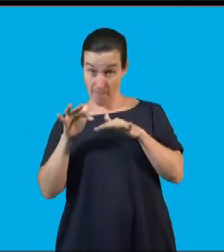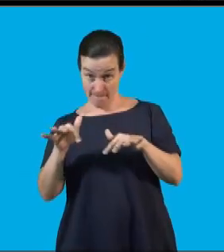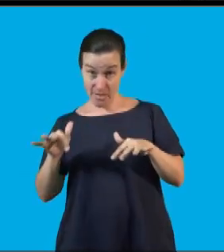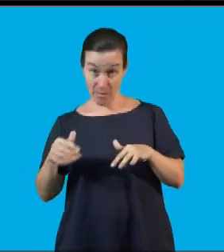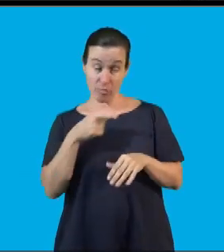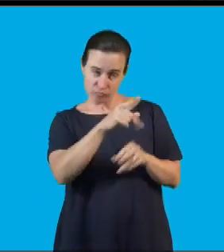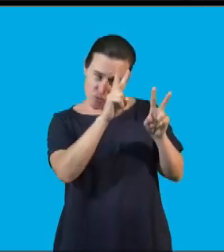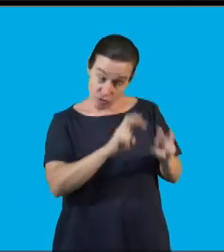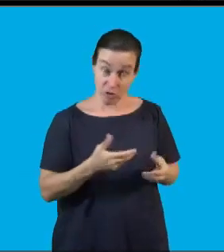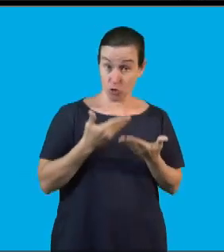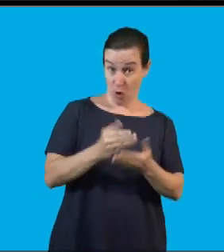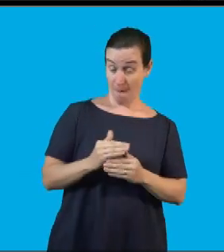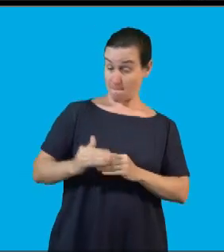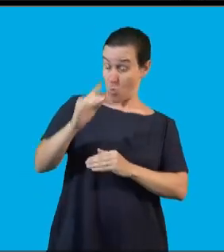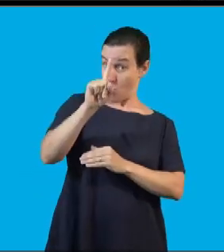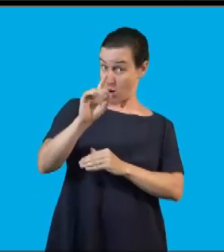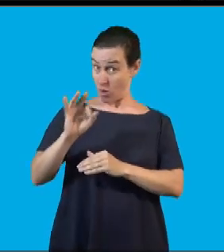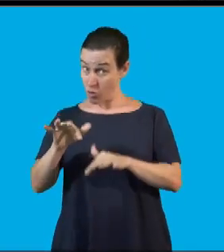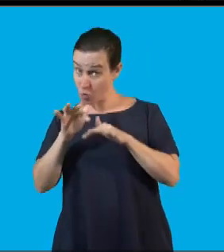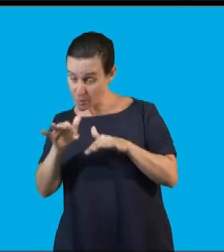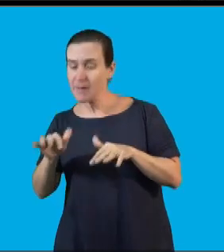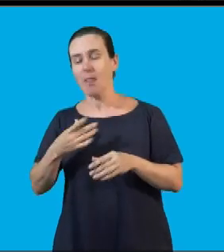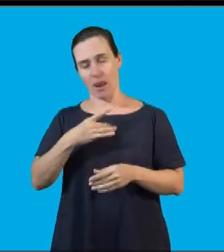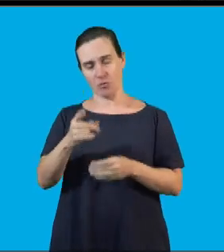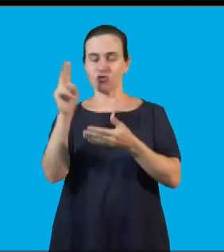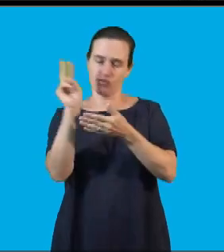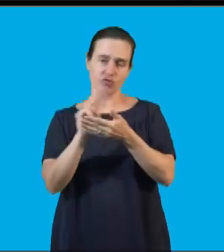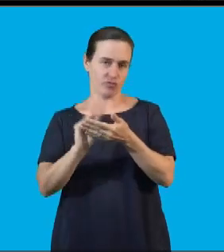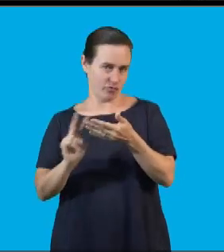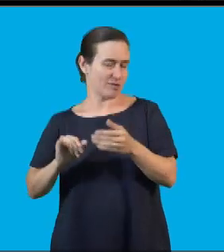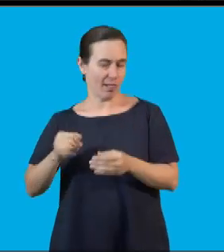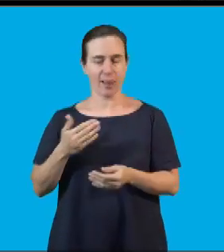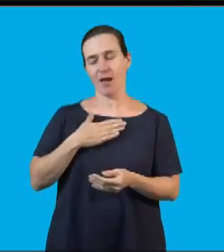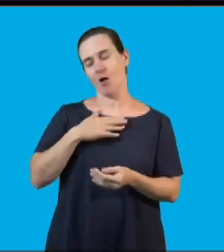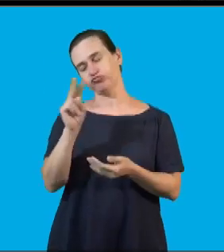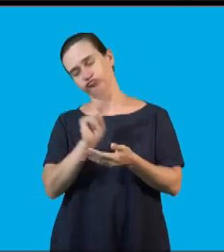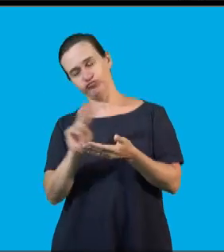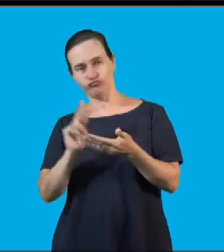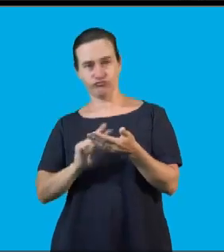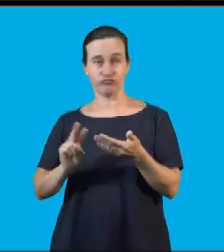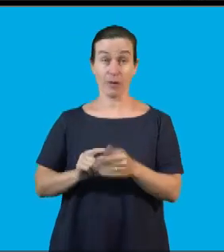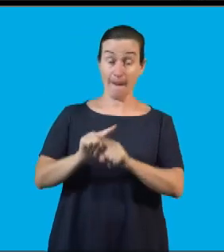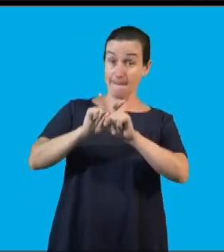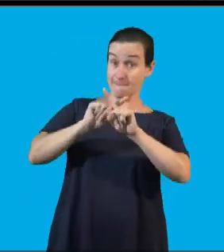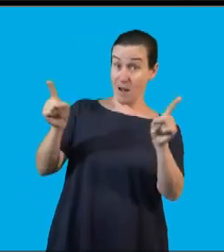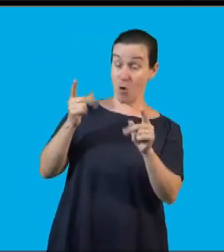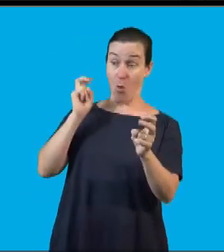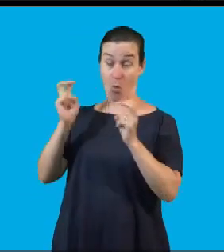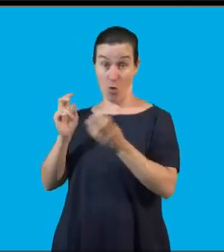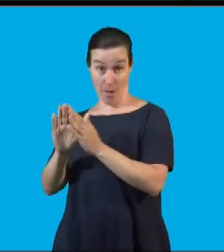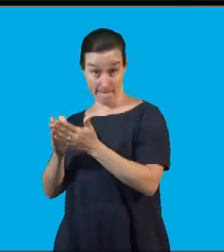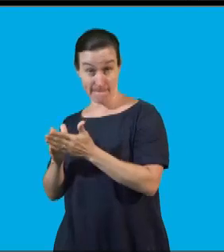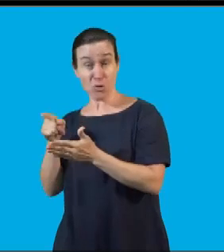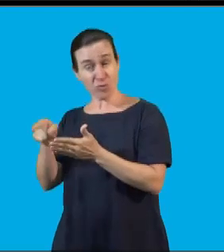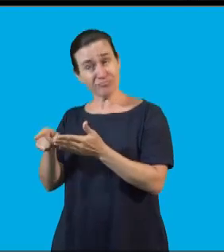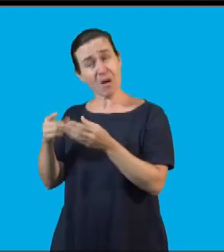some statistics, to be reading more to fill their days. But, so there's a contrast, the audiobook market is